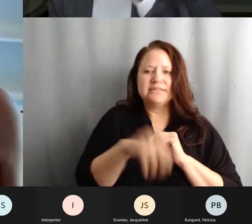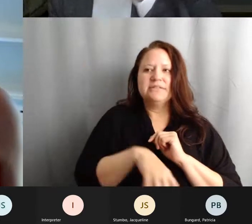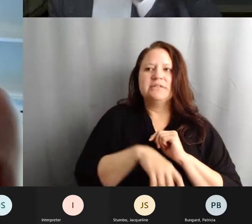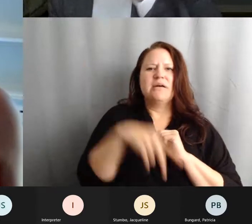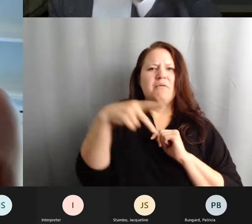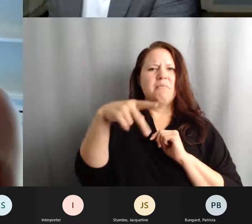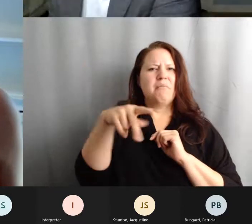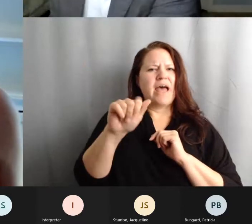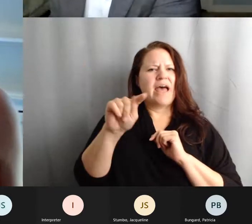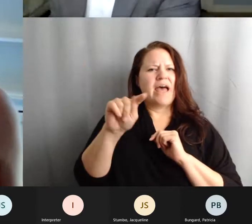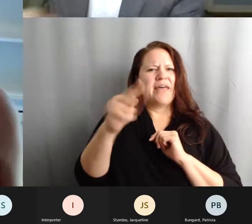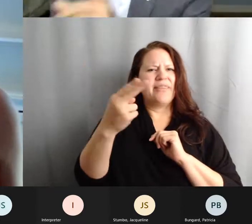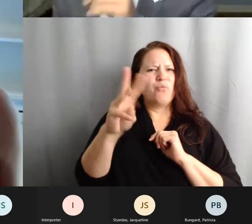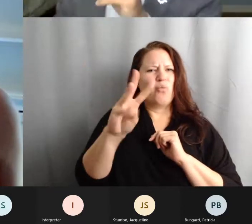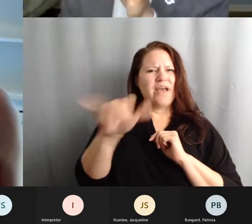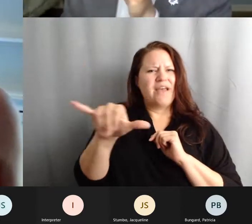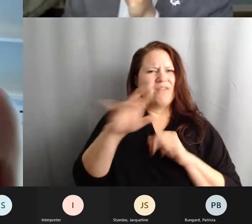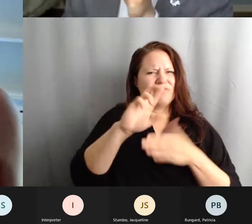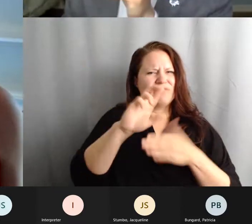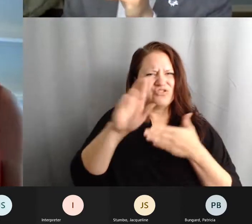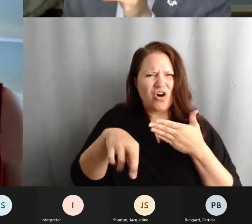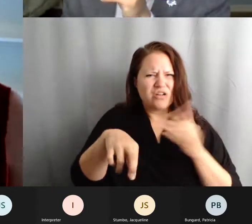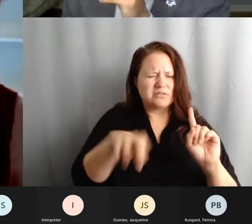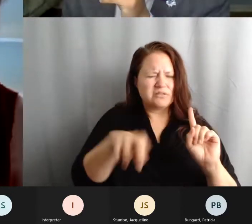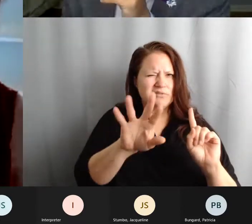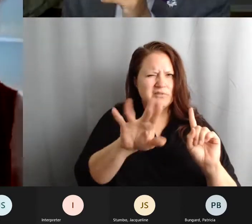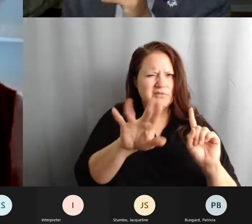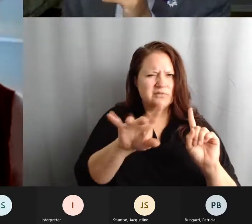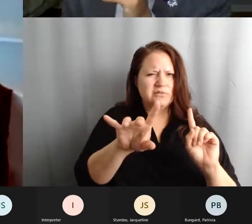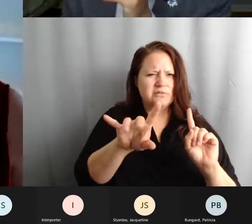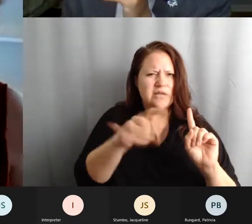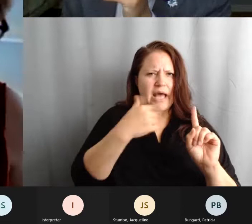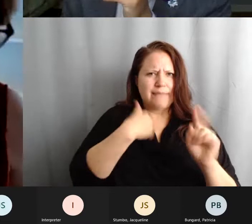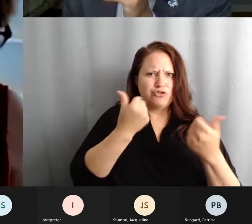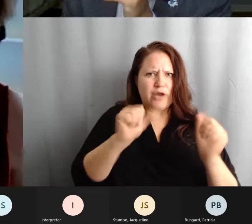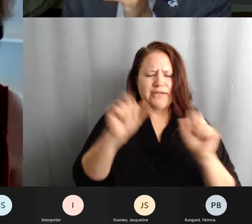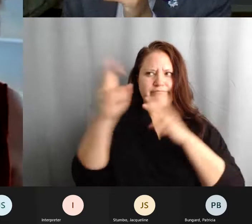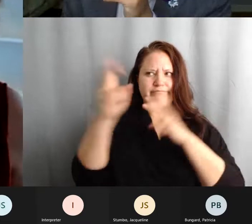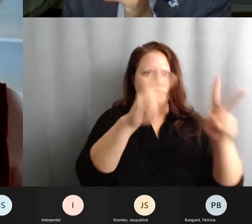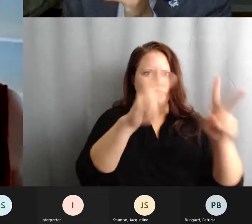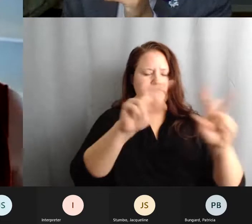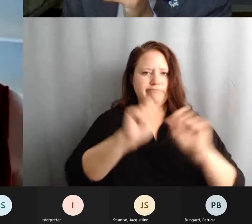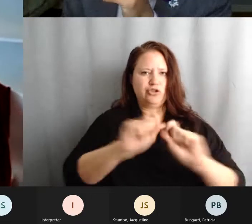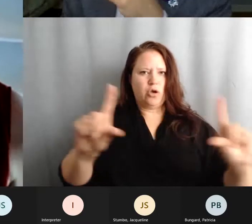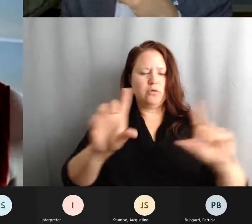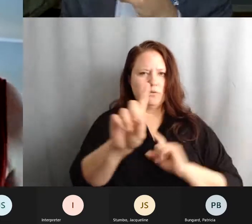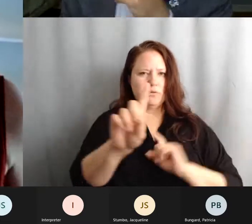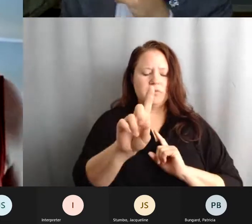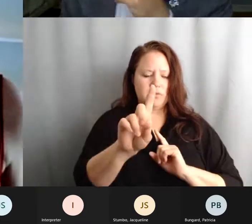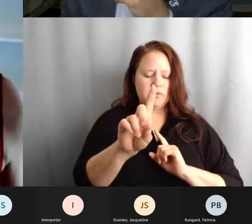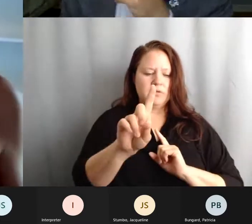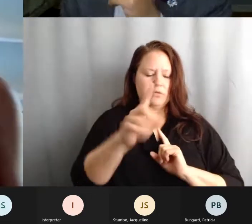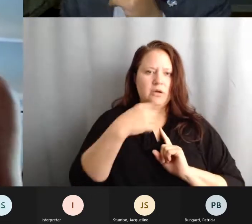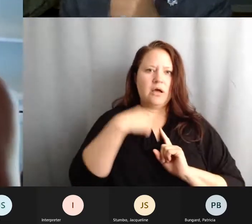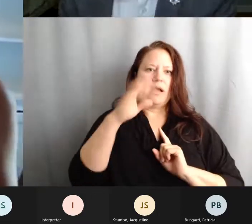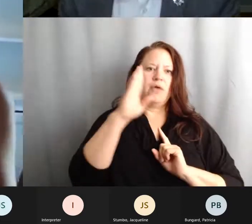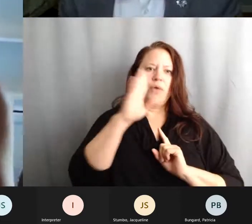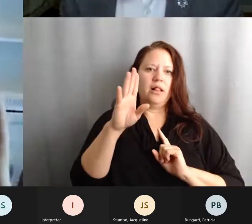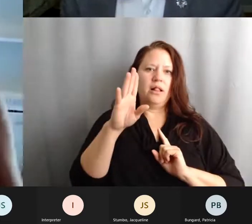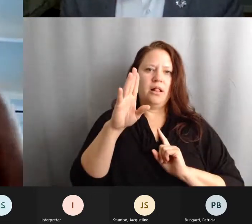results and I'm trying to get a copy of that to pop in here. I will put in another